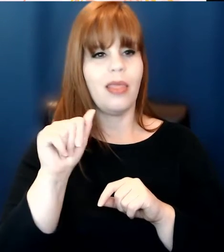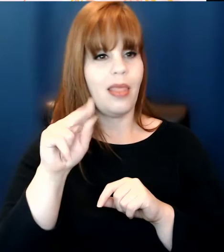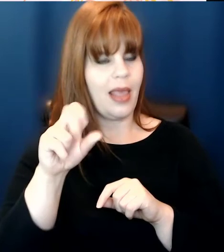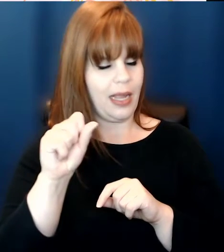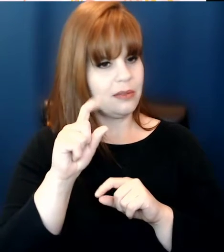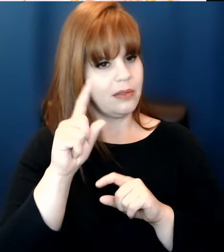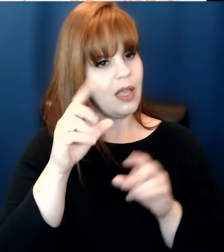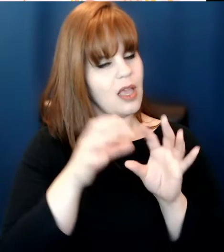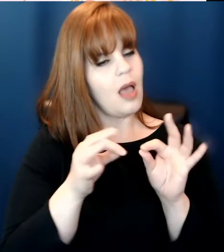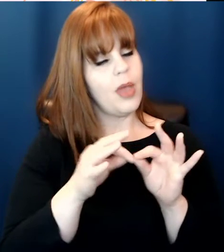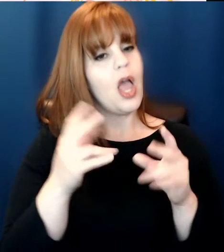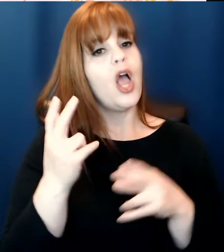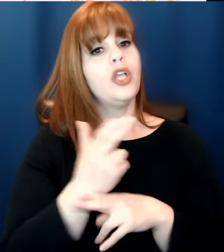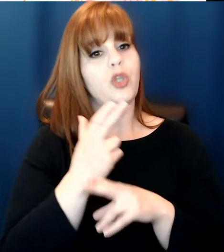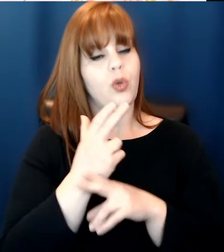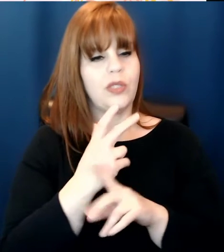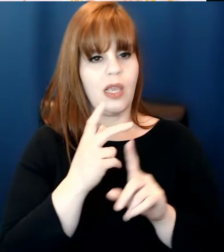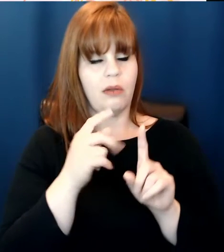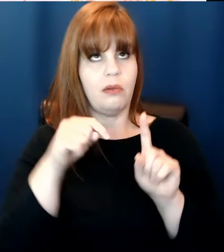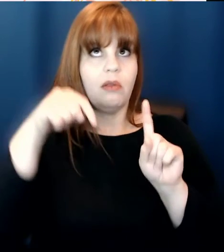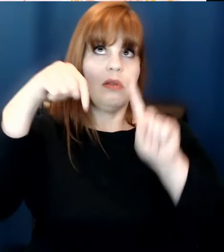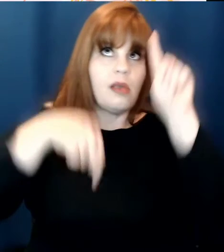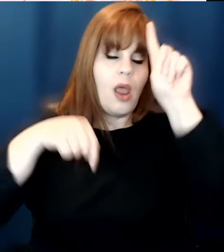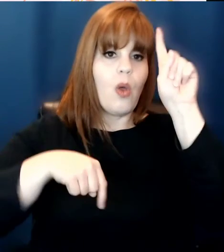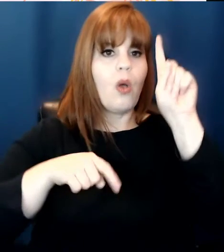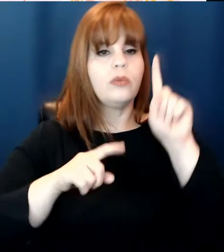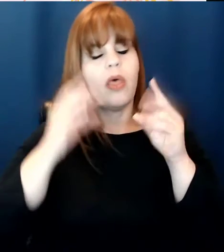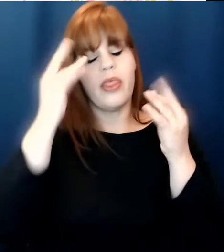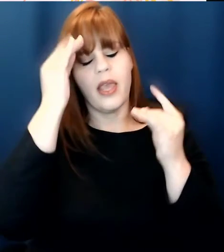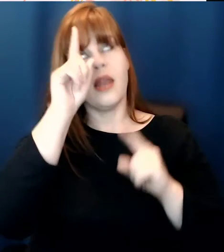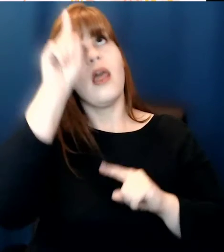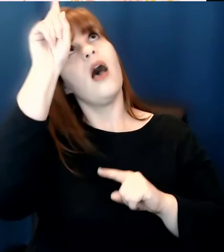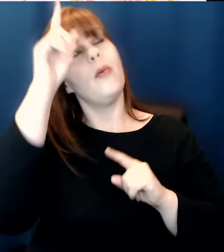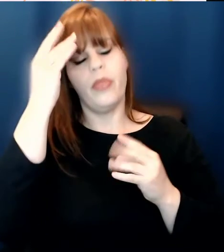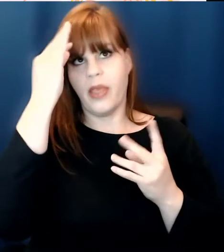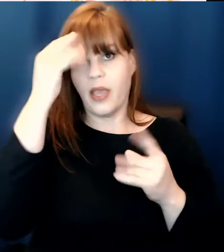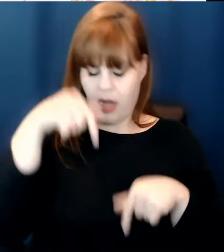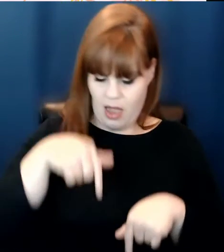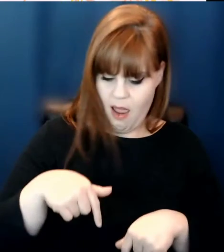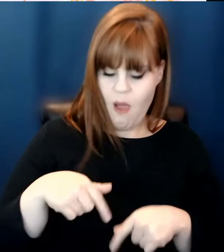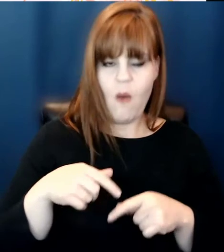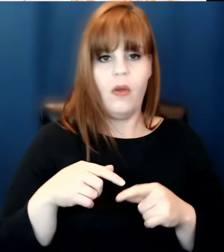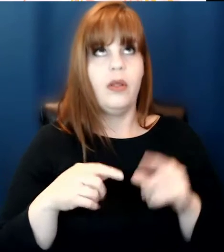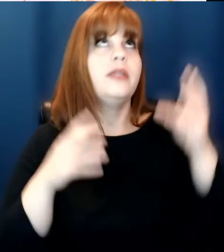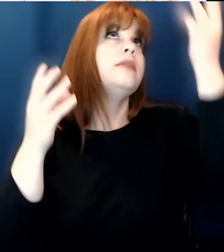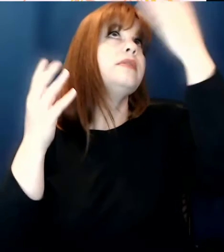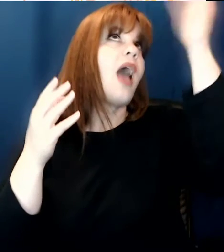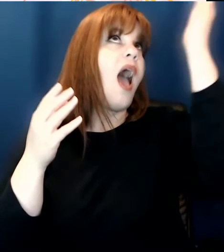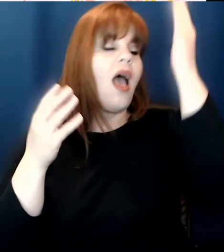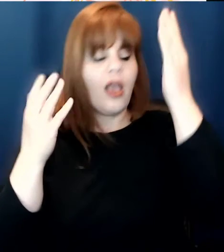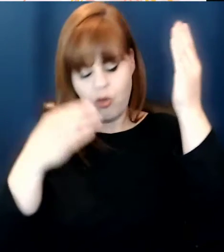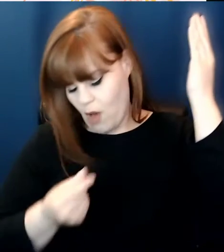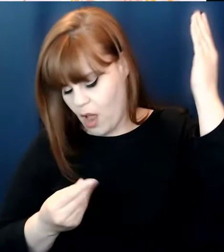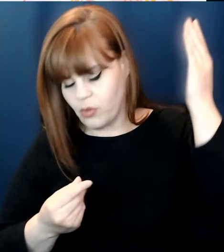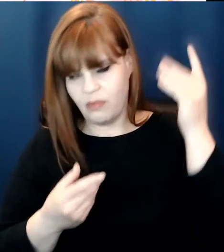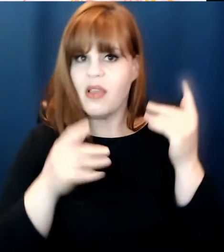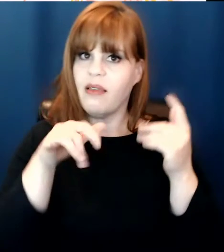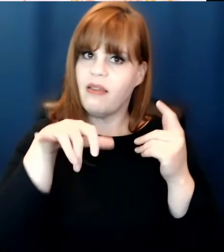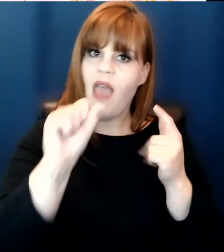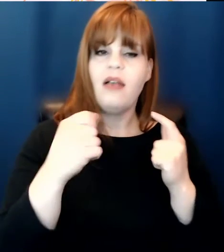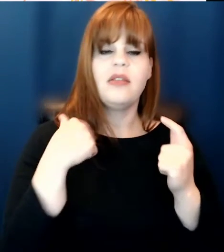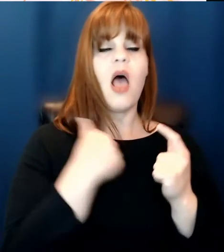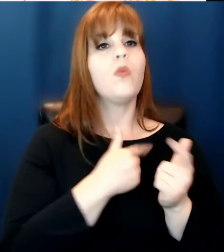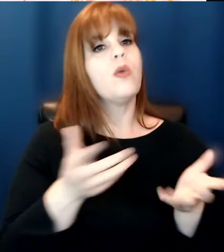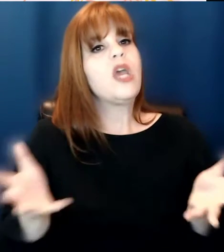the visualization for sky or ground may aid in thinking up or down. Yes, that's definitely something that we and we'd